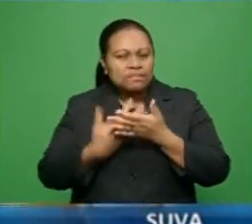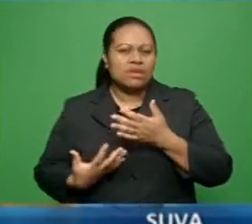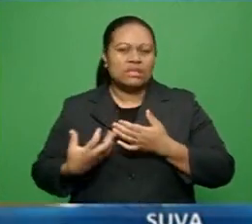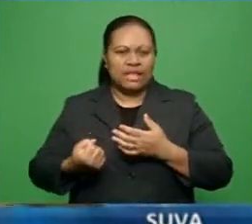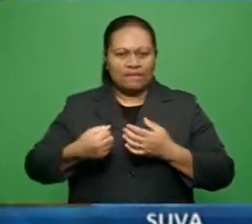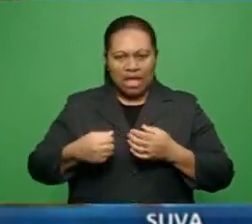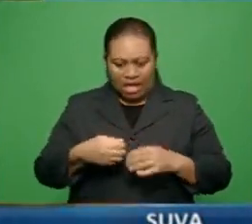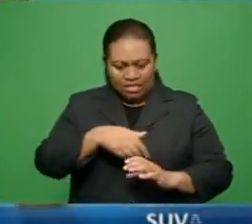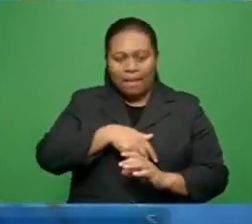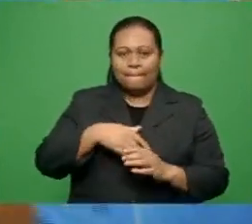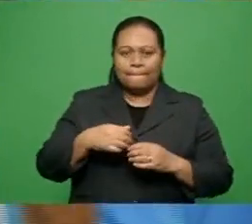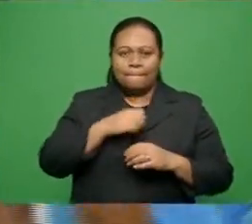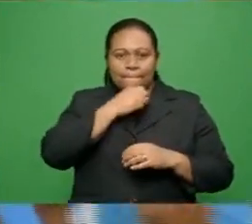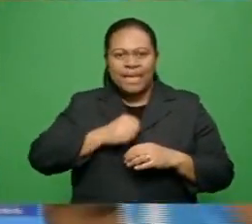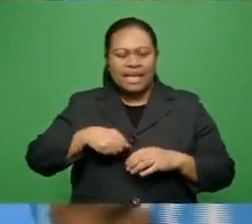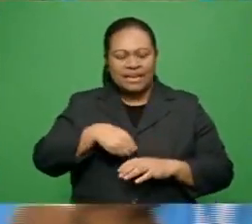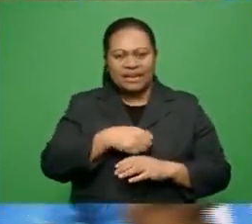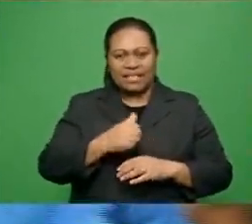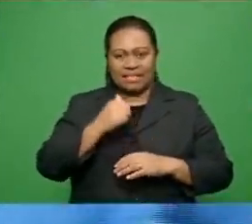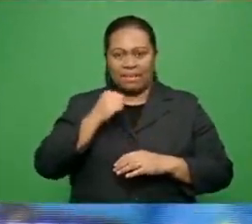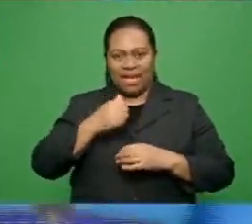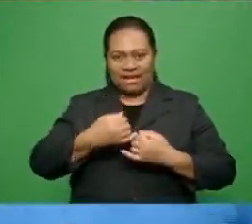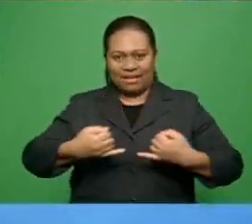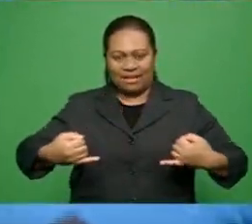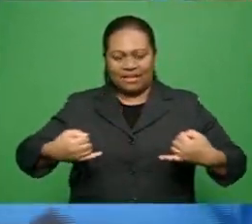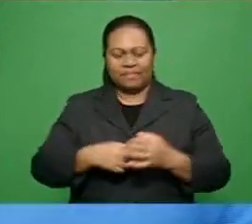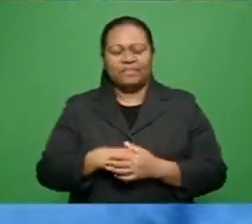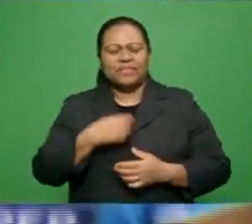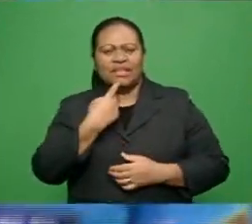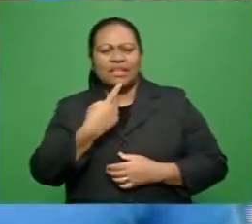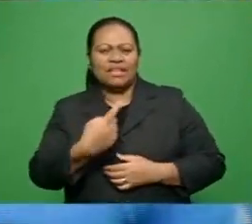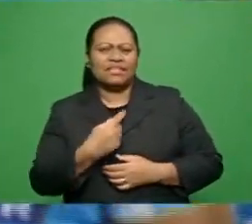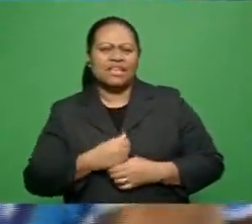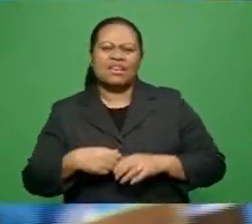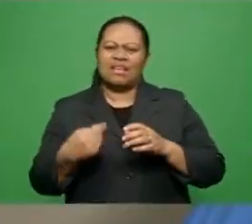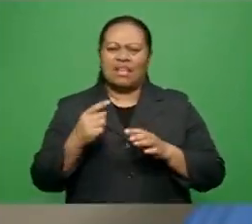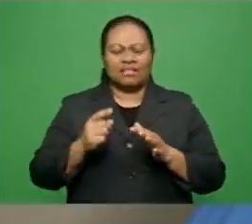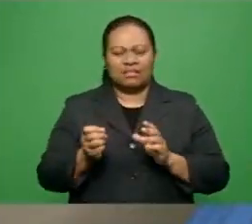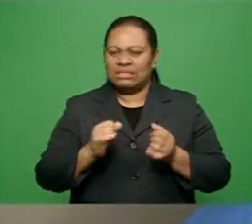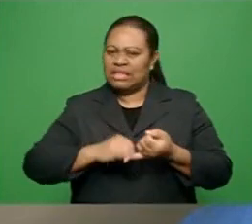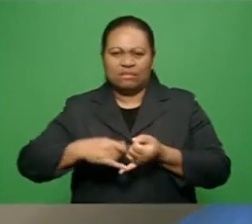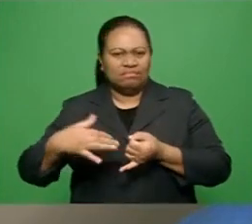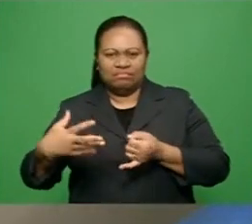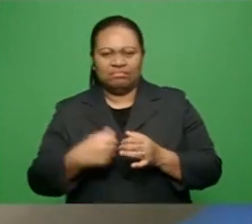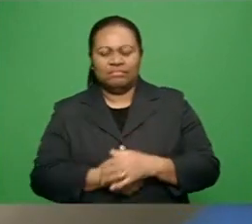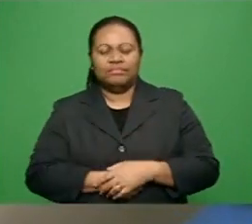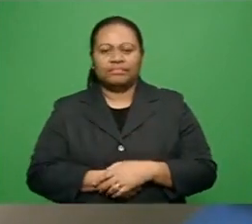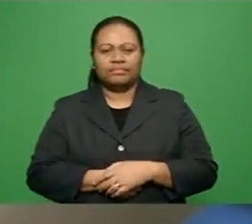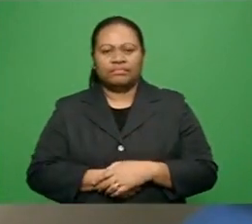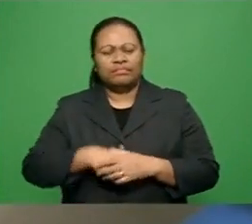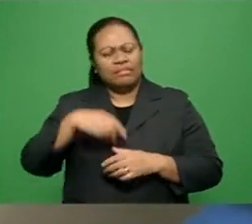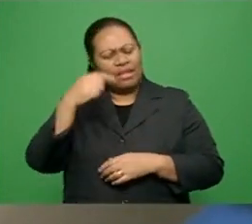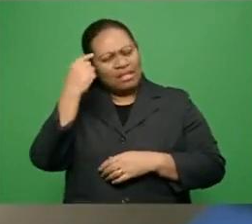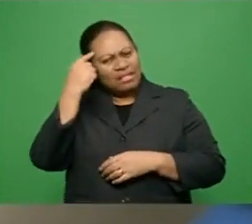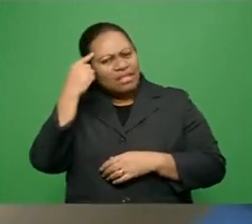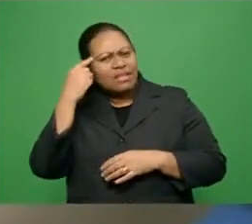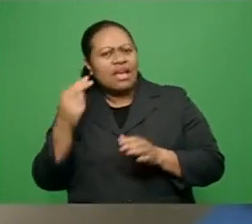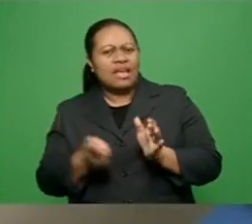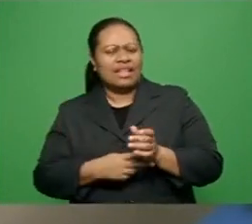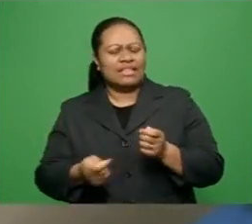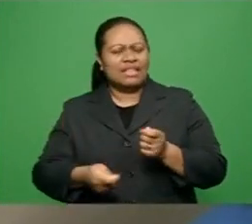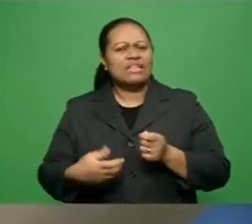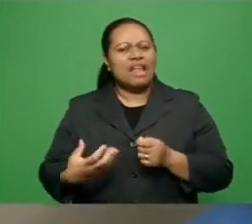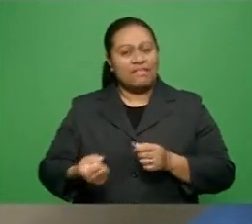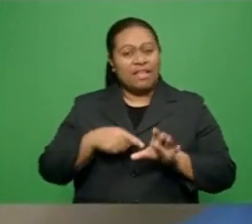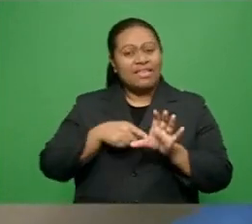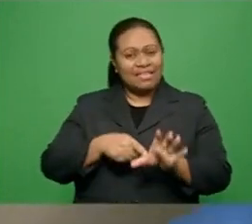backline, boasting the likes of John Stewart, Enele Malele and Sirupepeli Vularika. I think the Naitasiri team has got a very